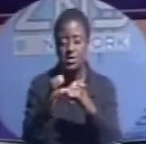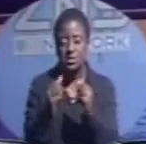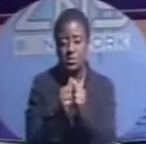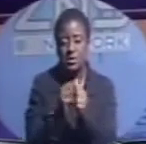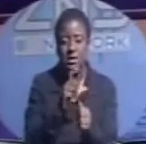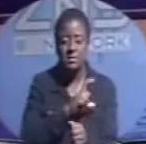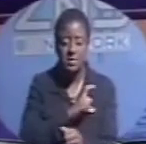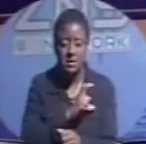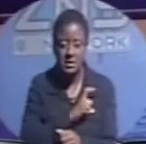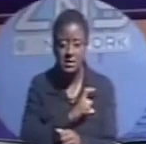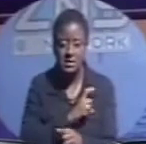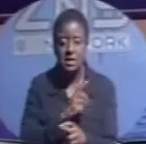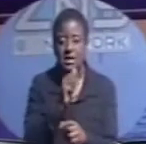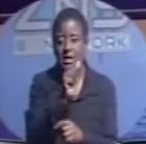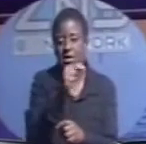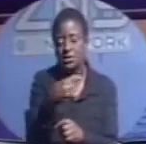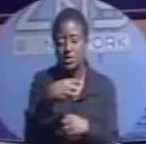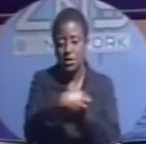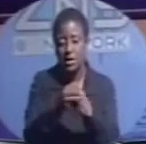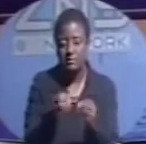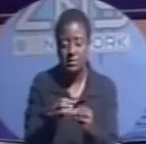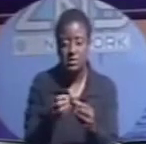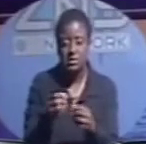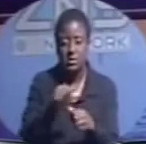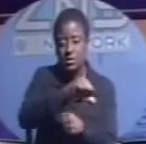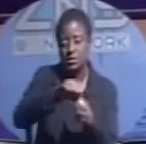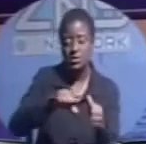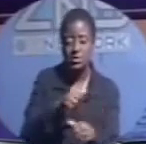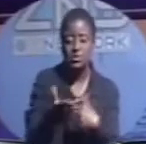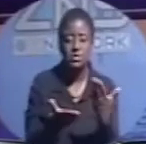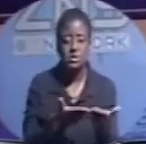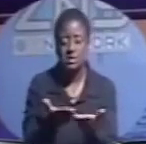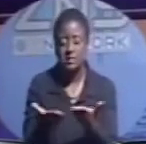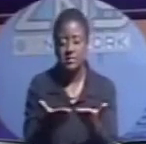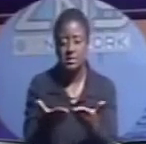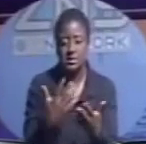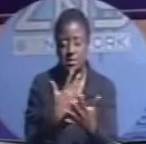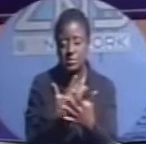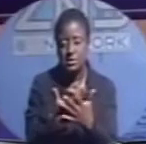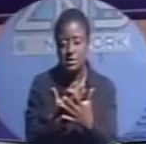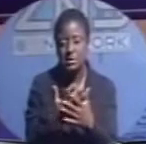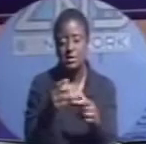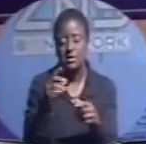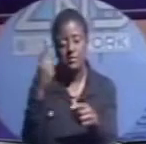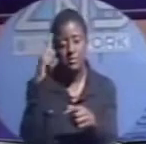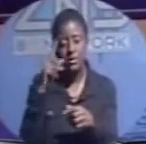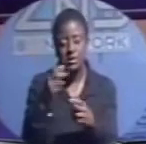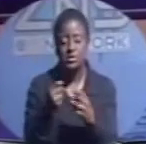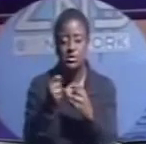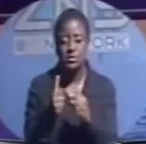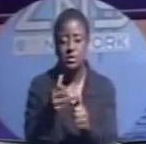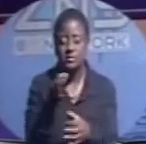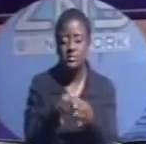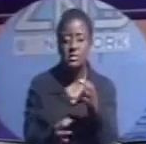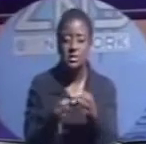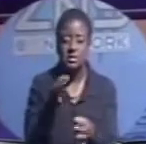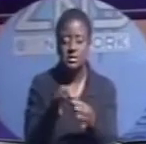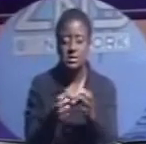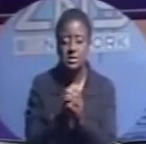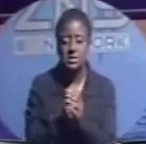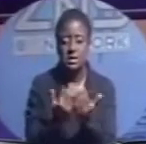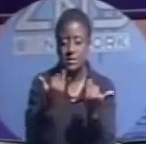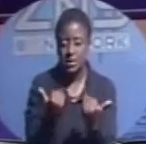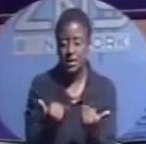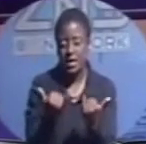prison system, and social services so that justice can be swift. The DPP says currently a review is